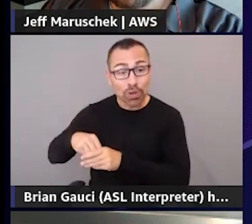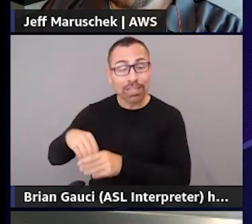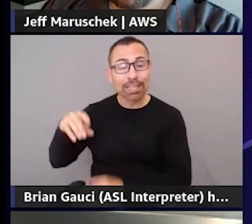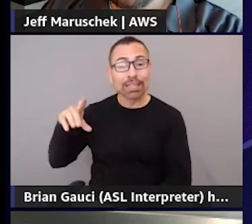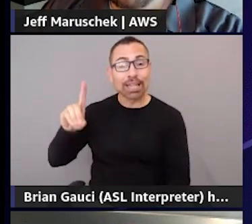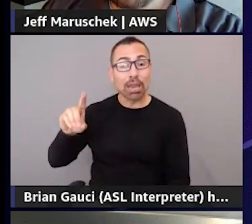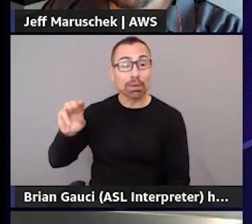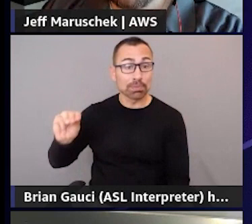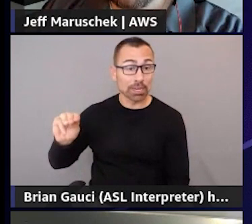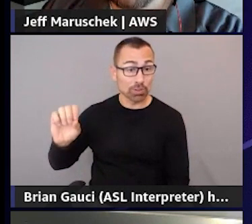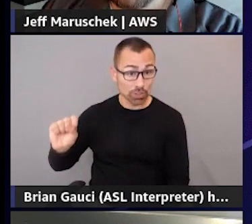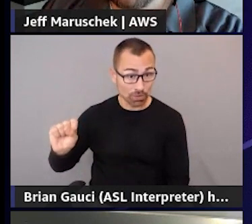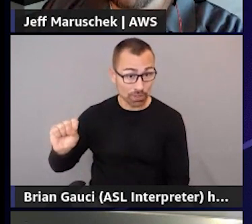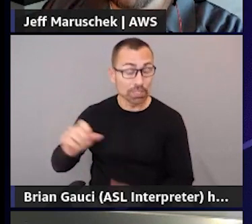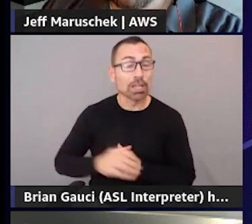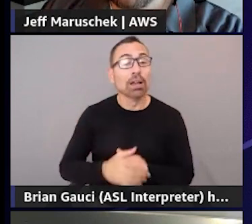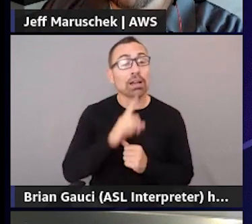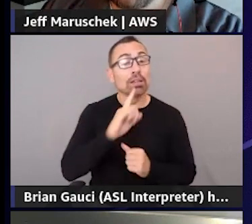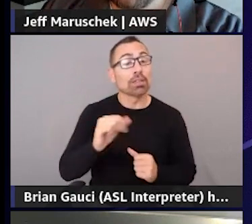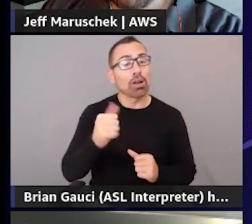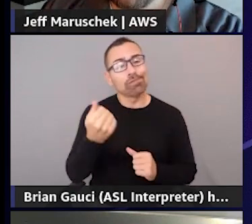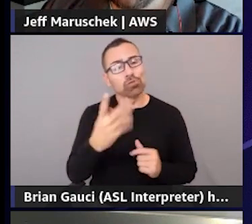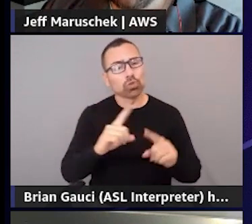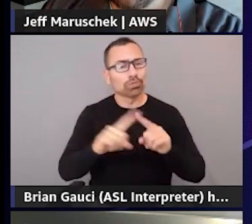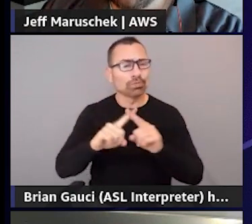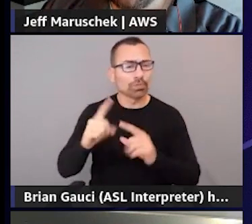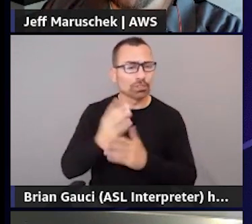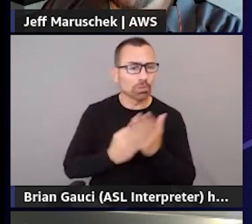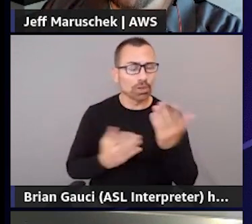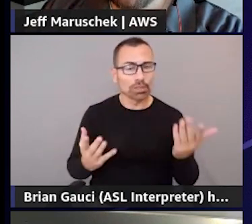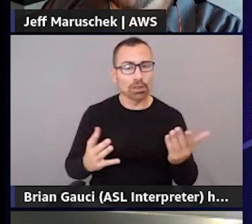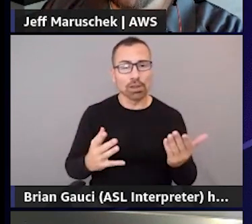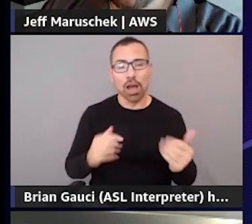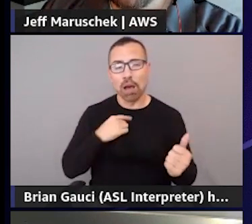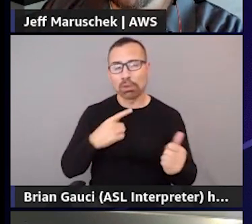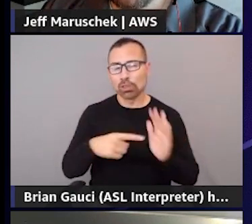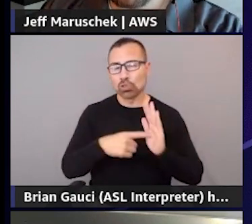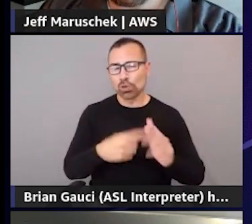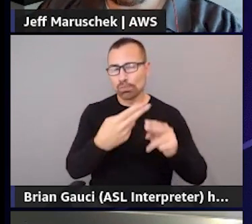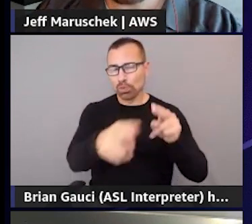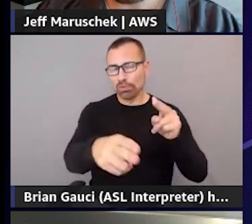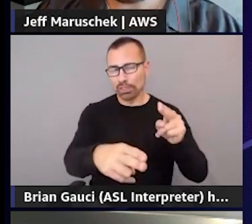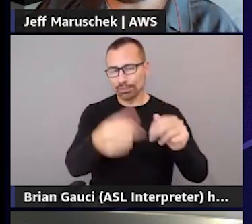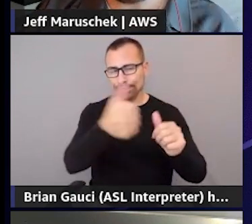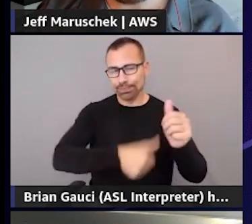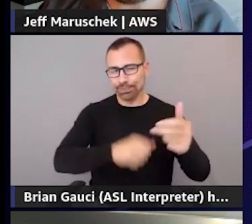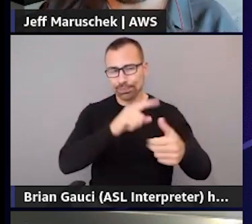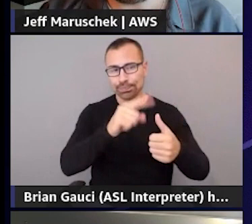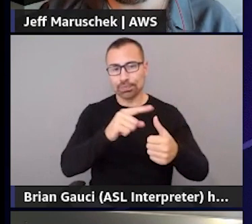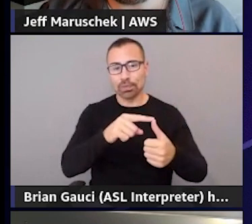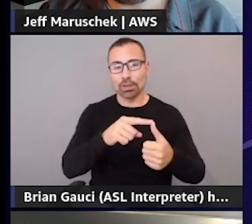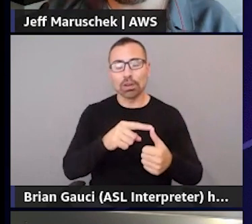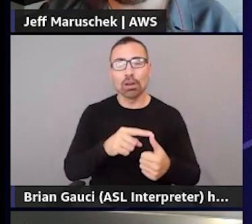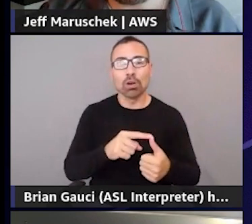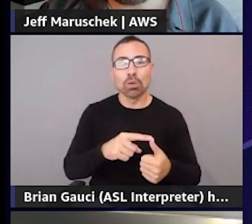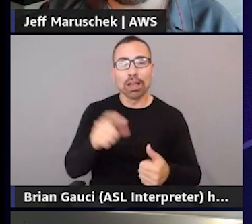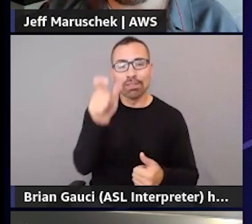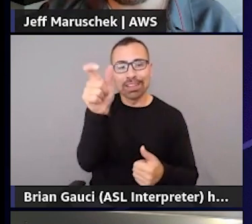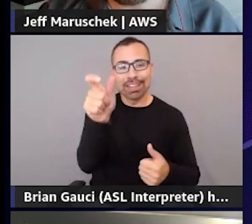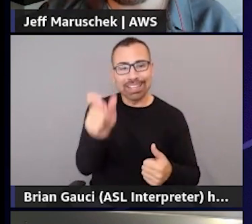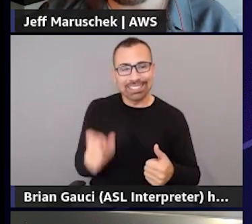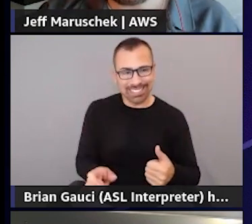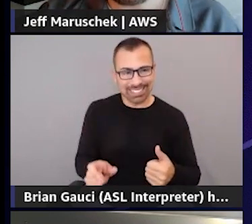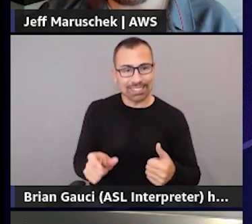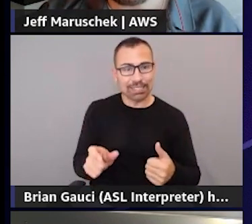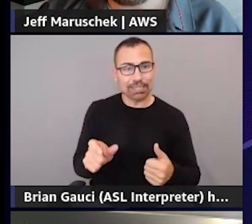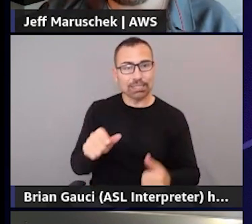there's a few different components to it. I'll just go into them very briefly. We have what we call an instance profile. So